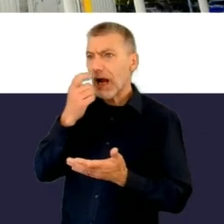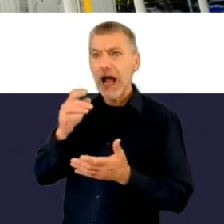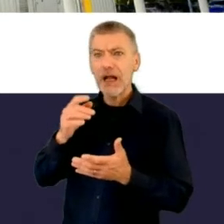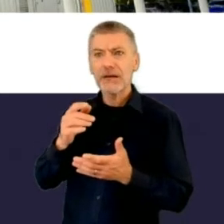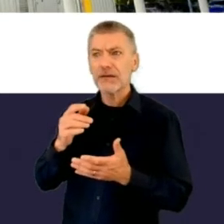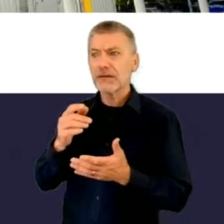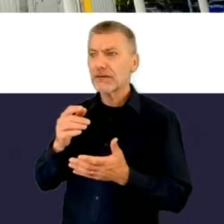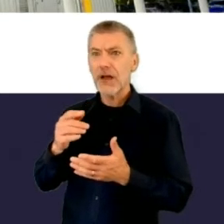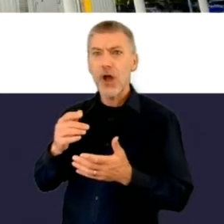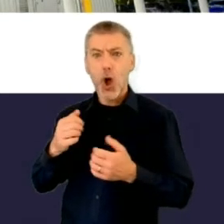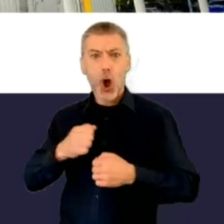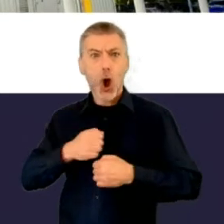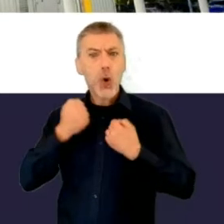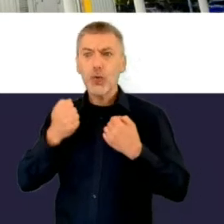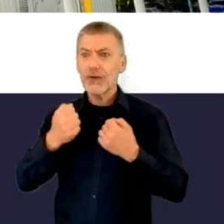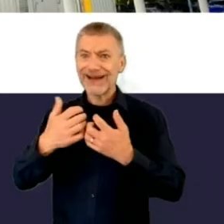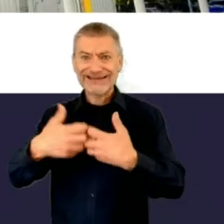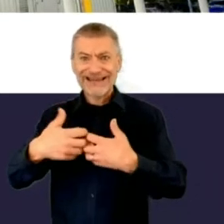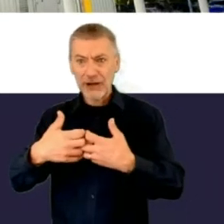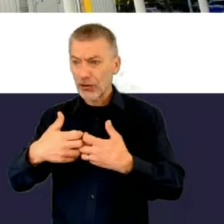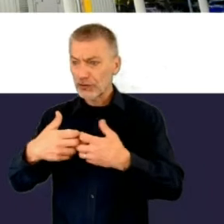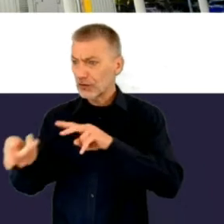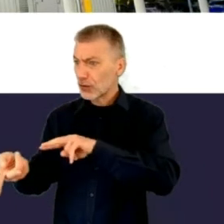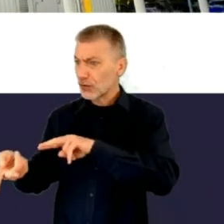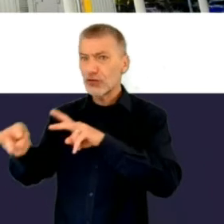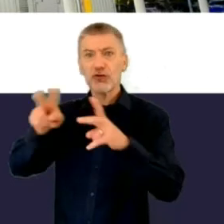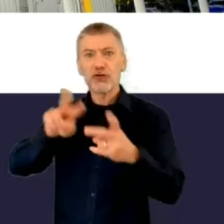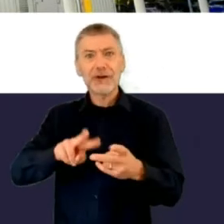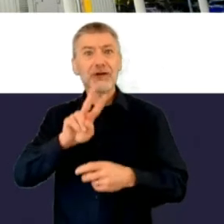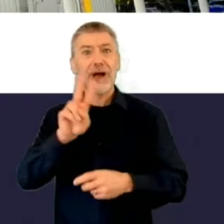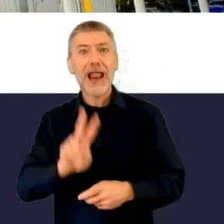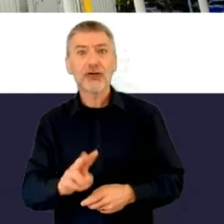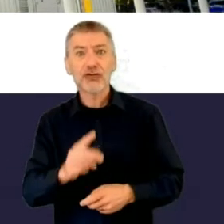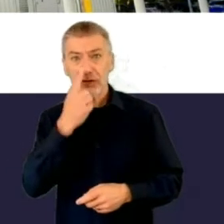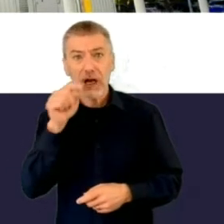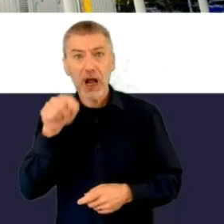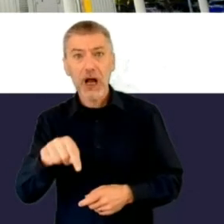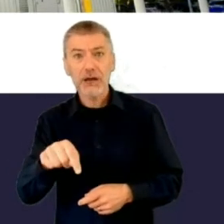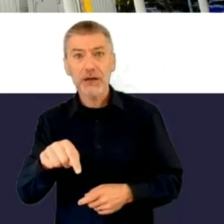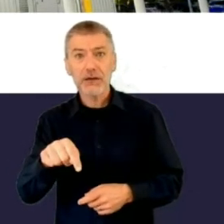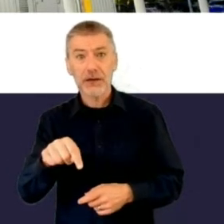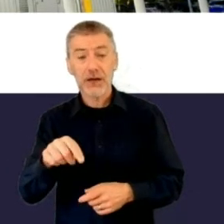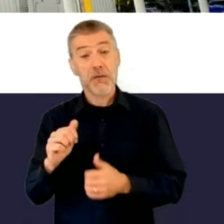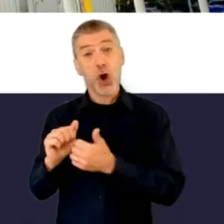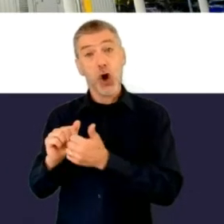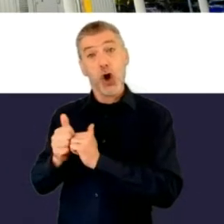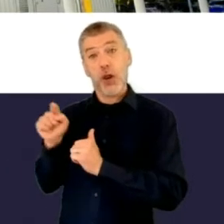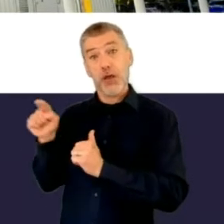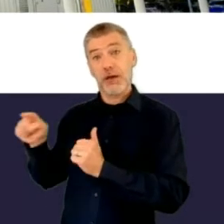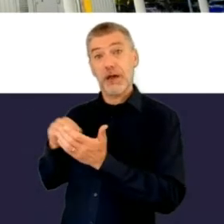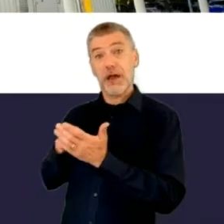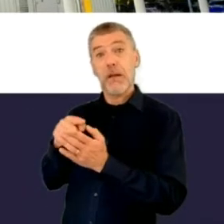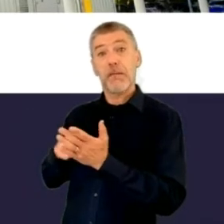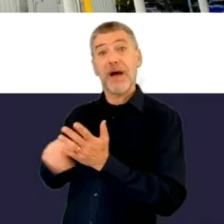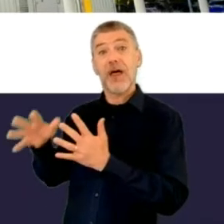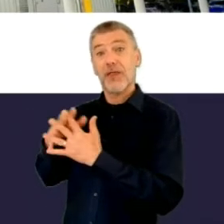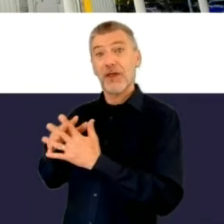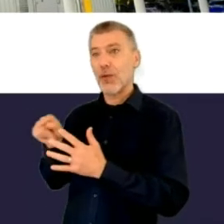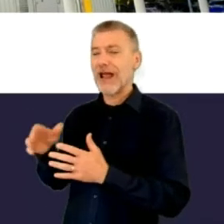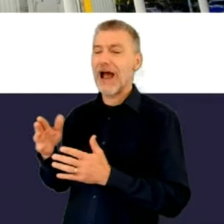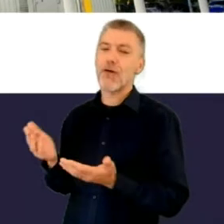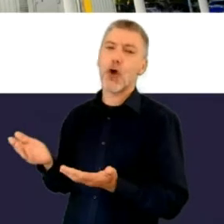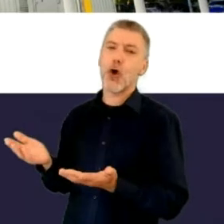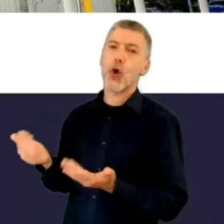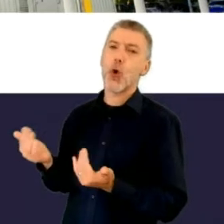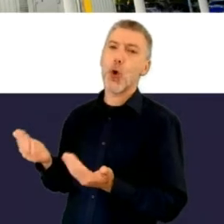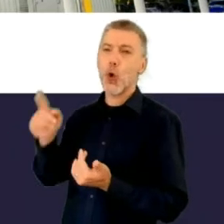have today. And actually, Matthew, who's speaking after me, is going to talk about one of the coolest innovations that we have at